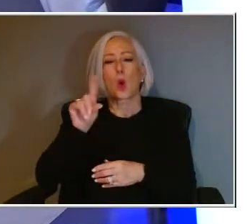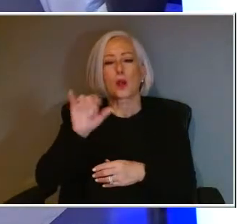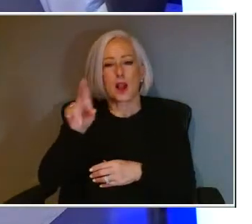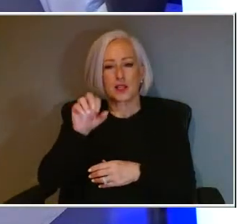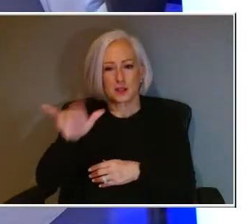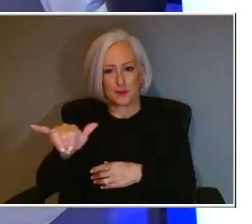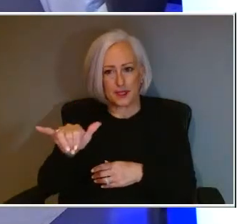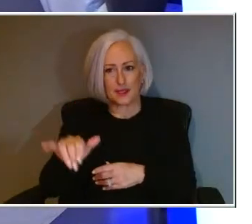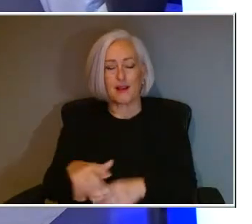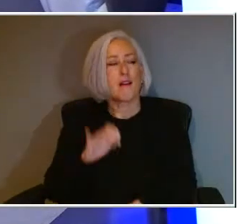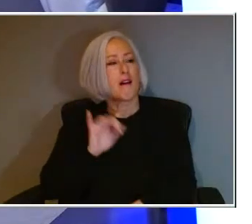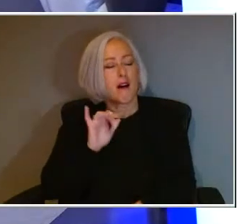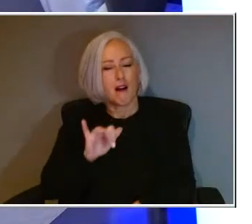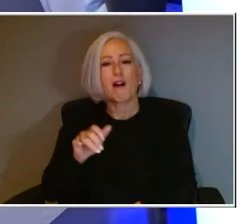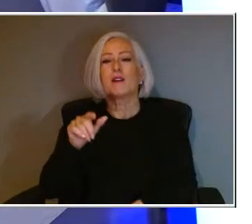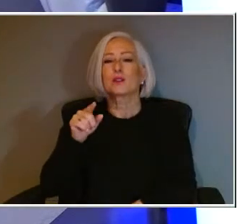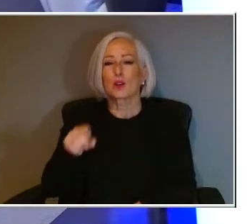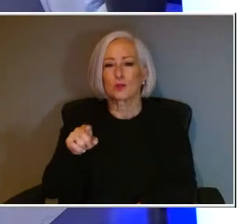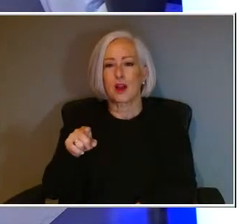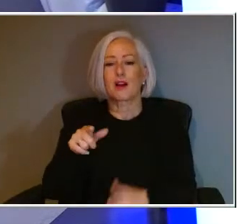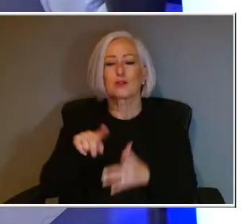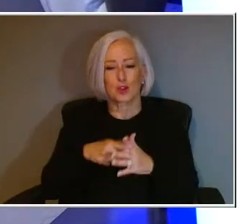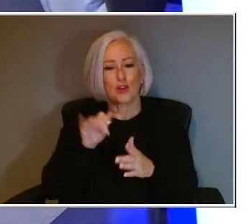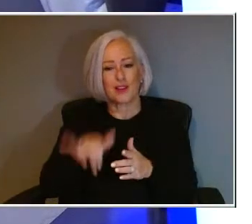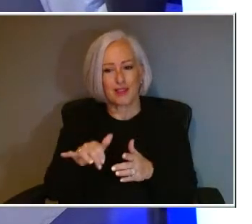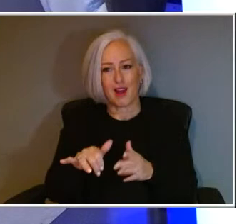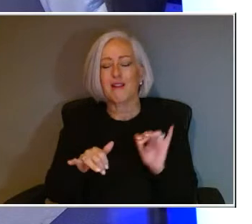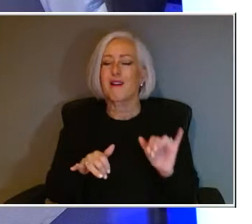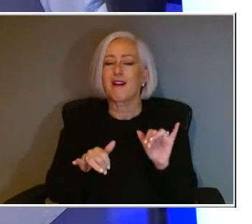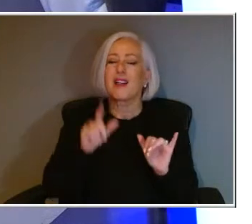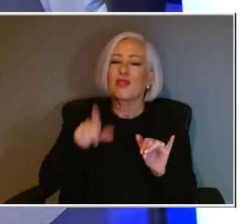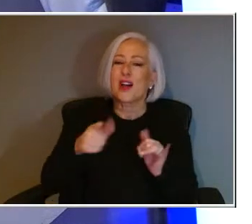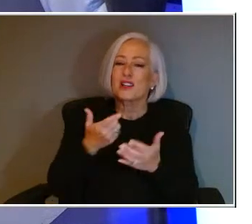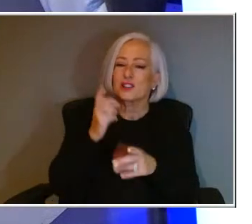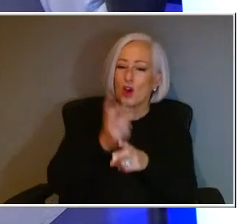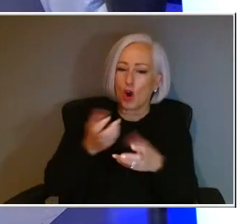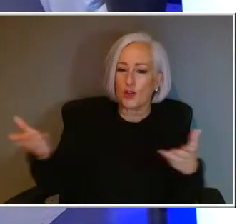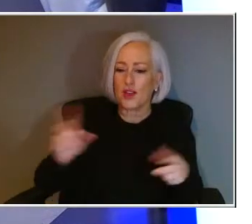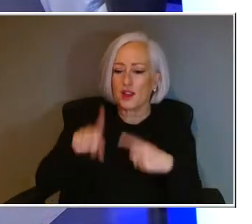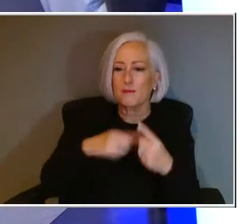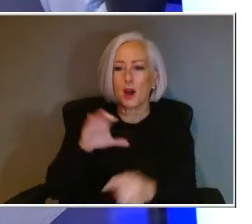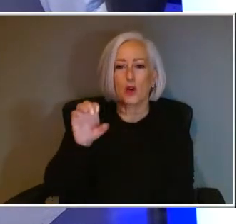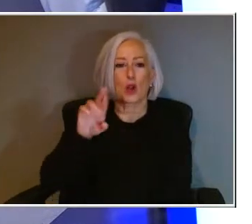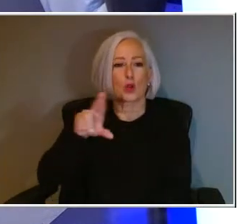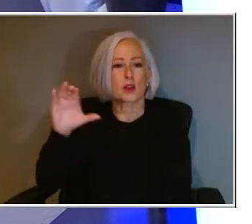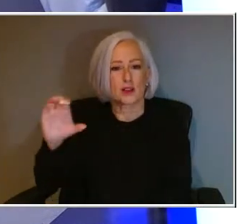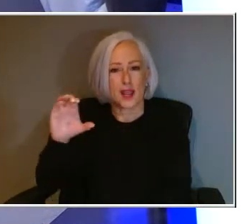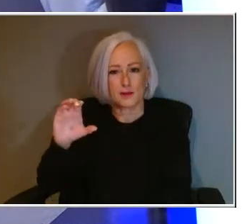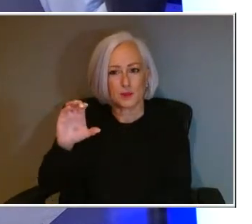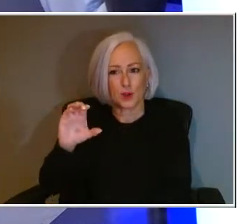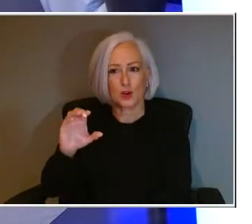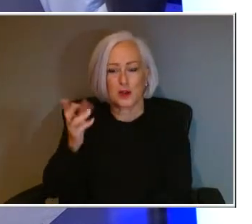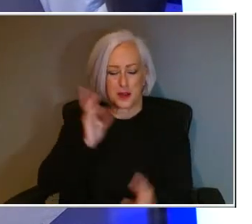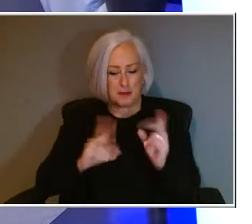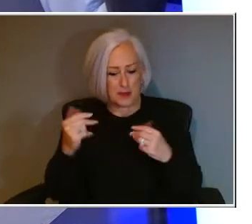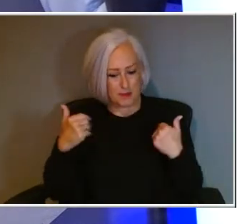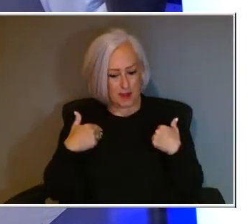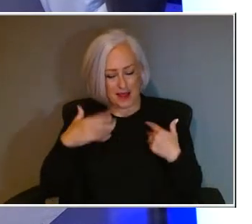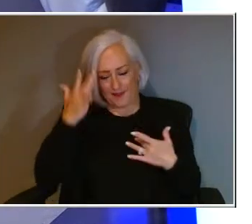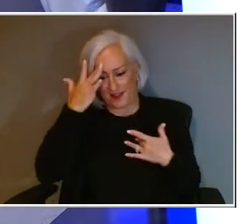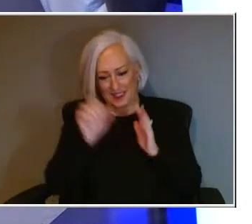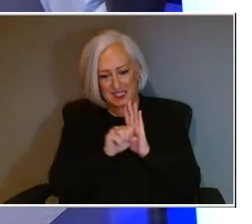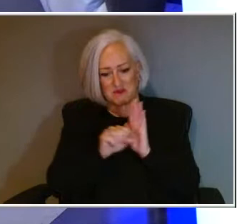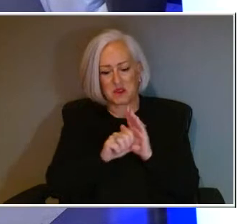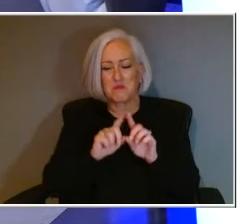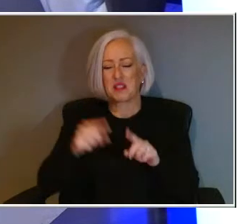you're starting down the trail, Dr. Kasi. That's one of the tricky things, though, about colorectal cancer, as Deepika was saying, because people may have these symptoms, but then chalk them up to